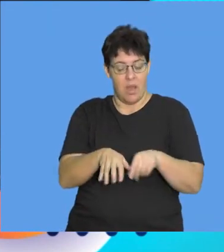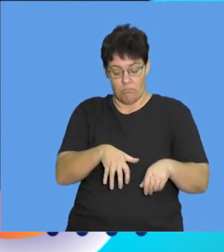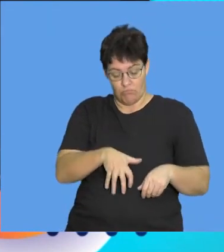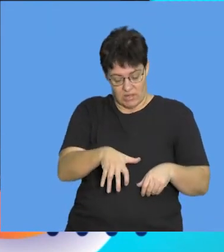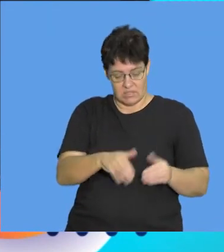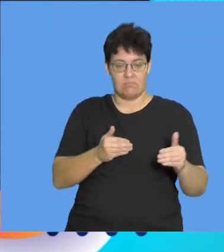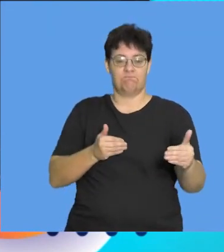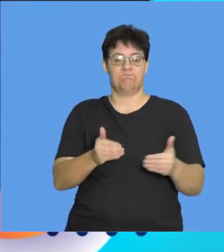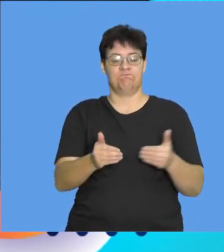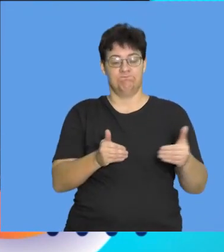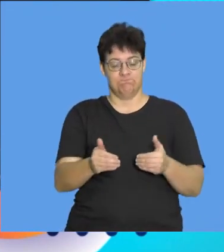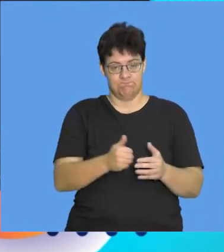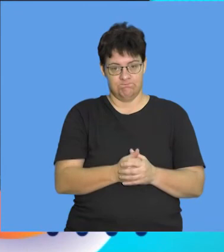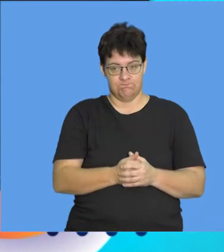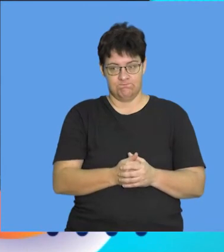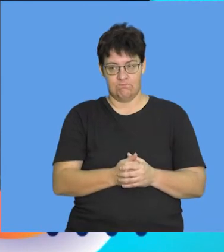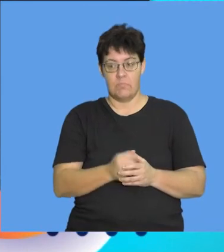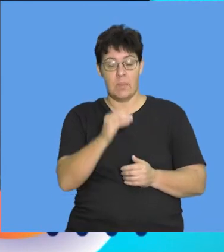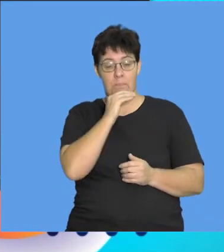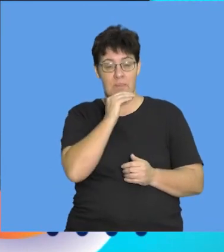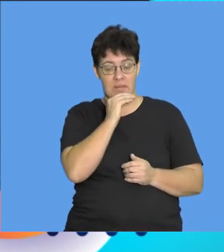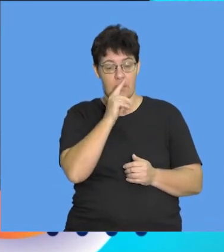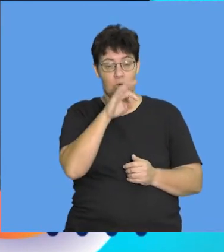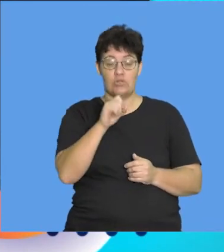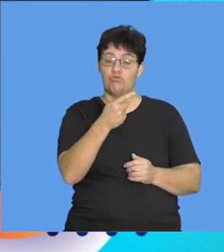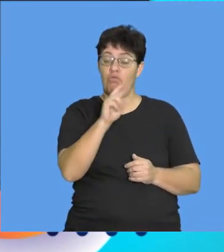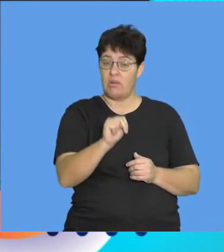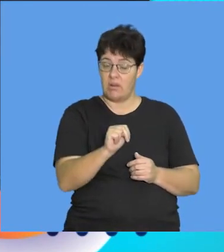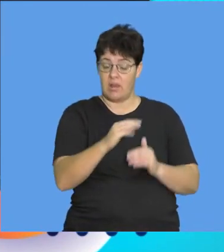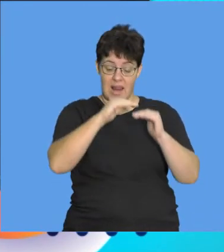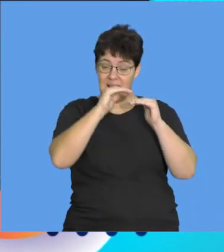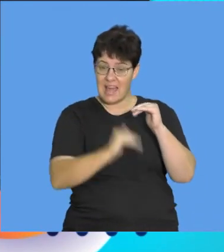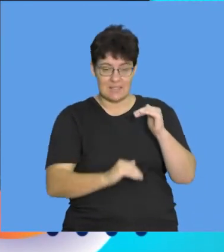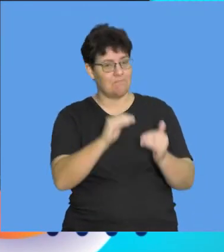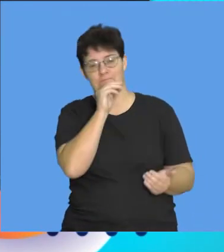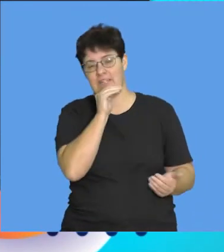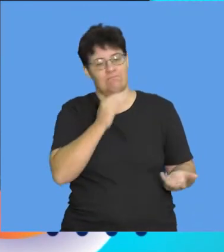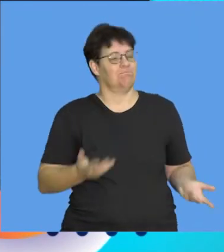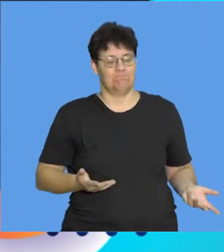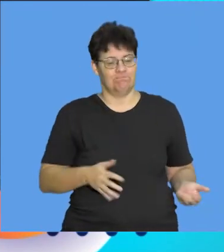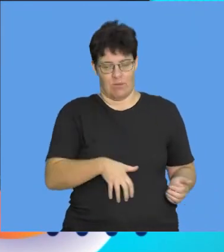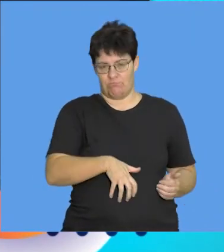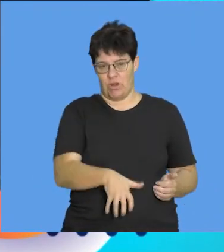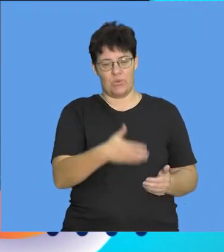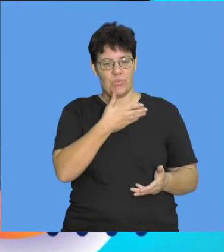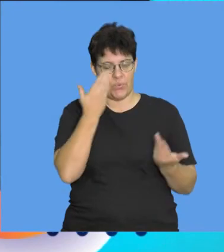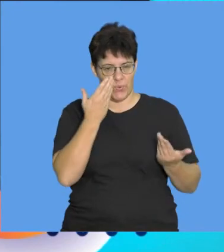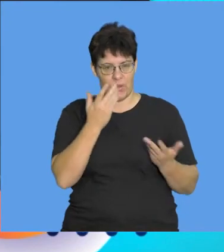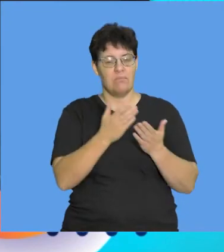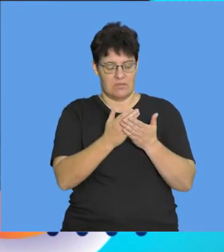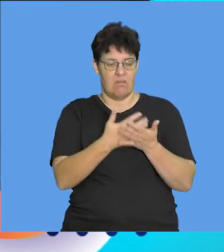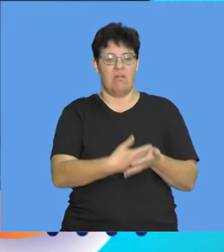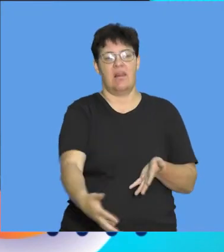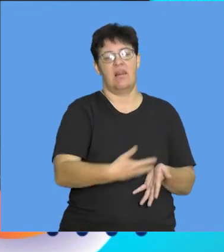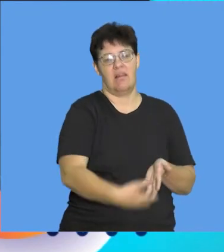when we see that there is a decrease in the level of progesterone, it would mean that the lining has to now be